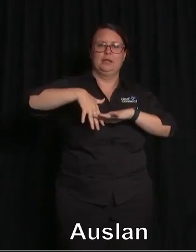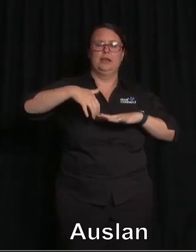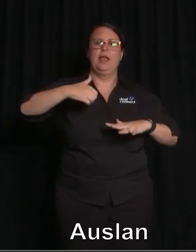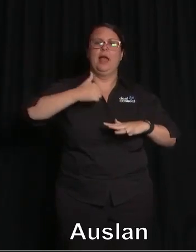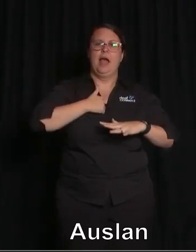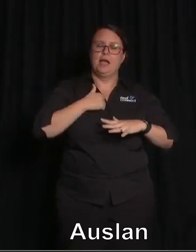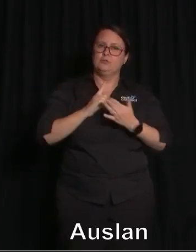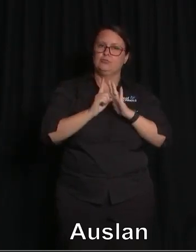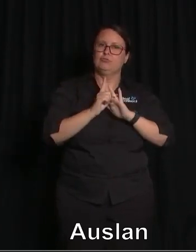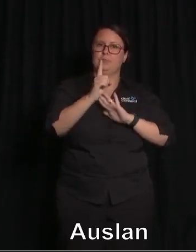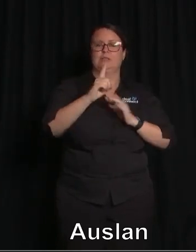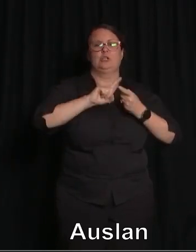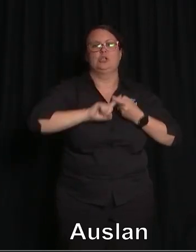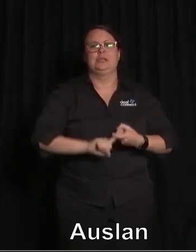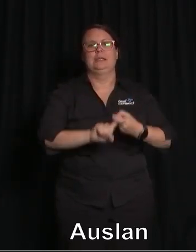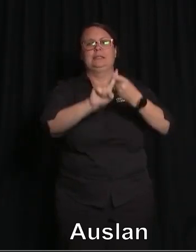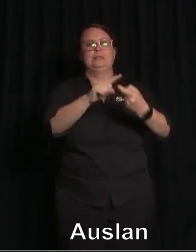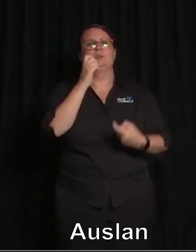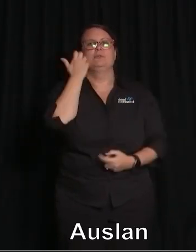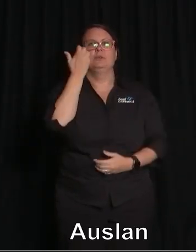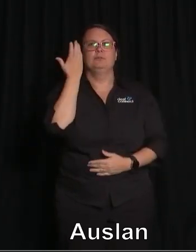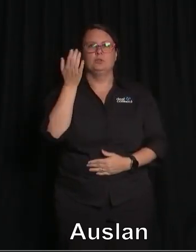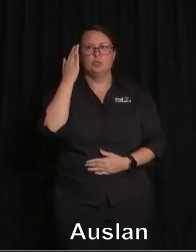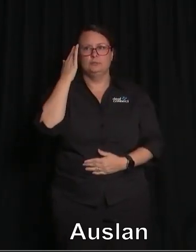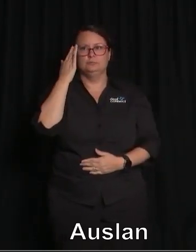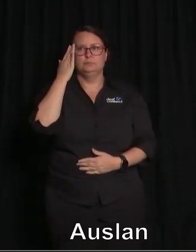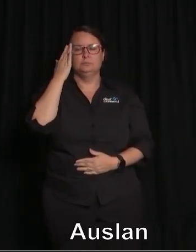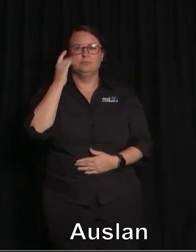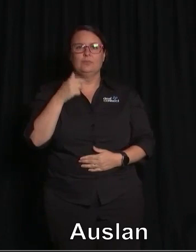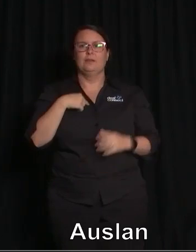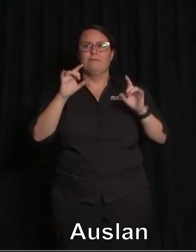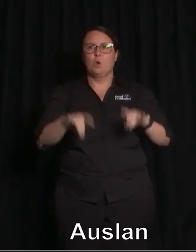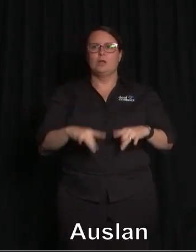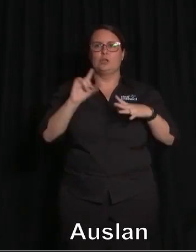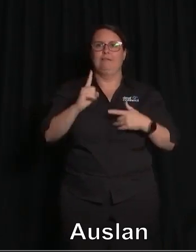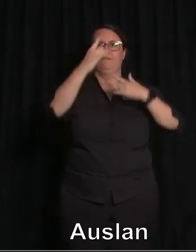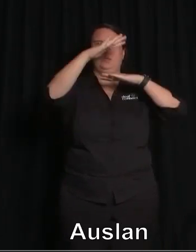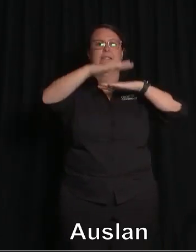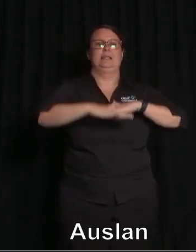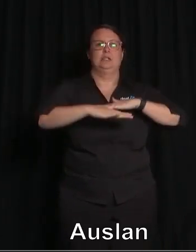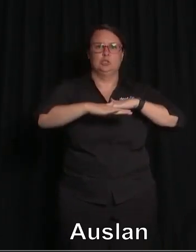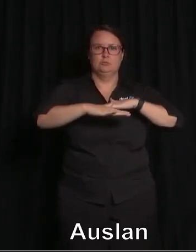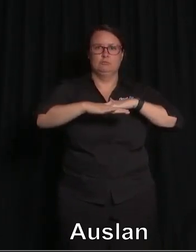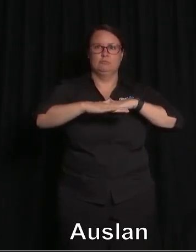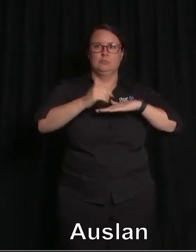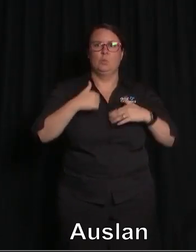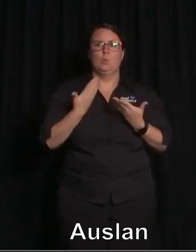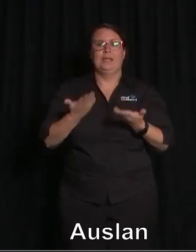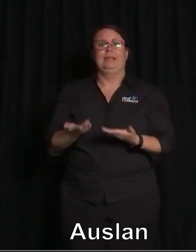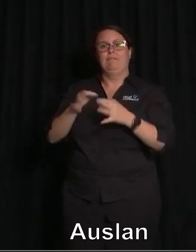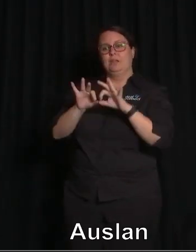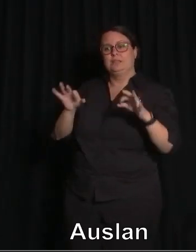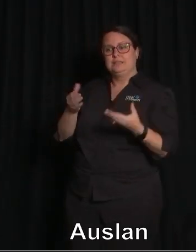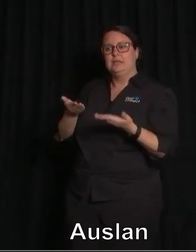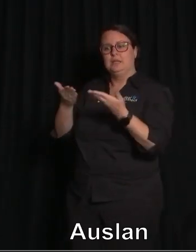continued for the future. For Australian First Nations people, we give our message sticks to make sure